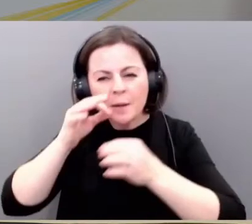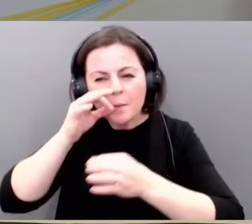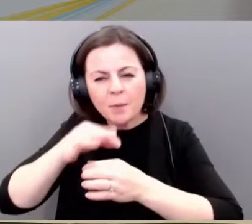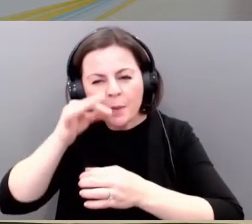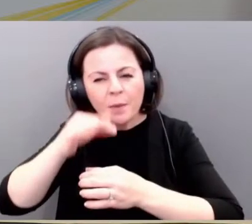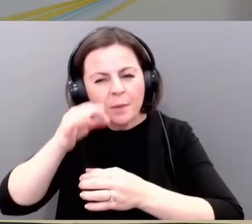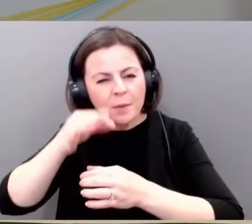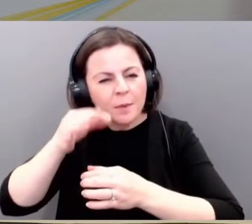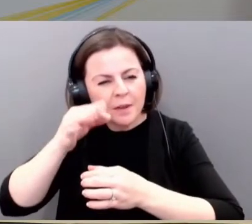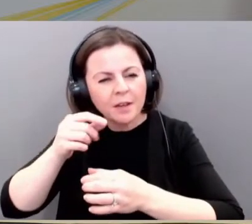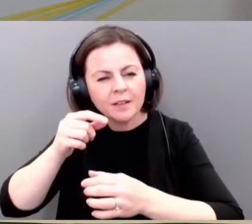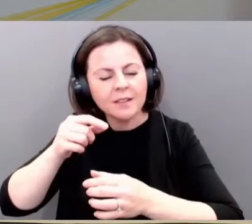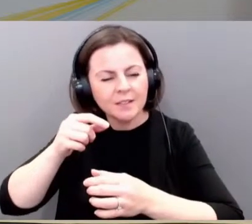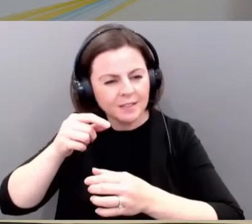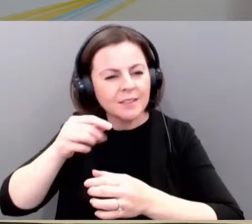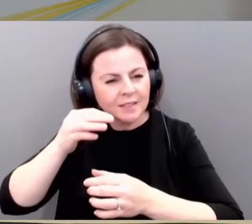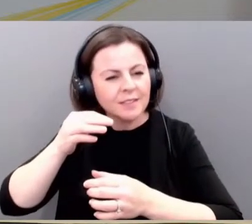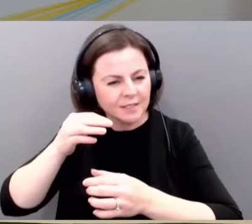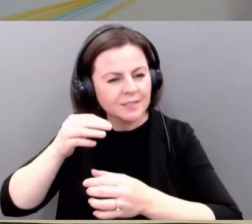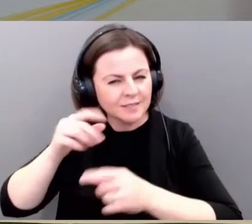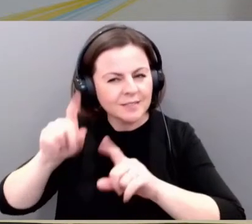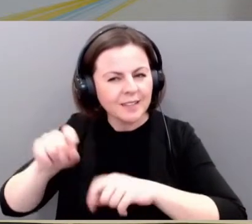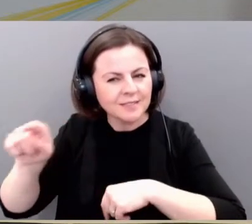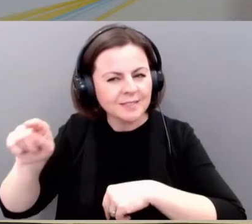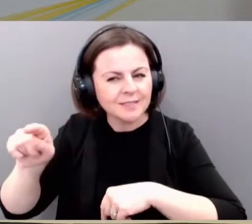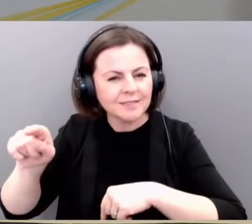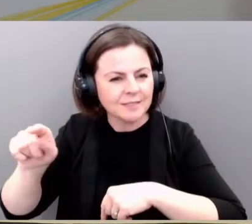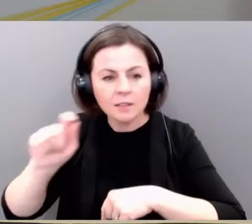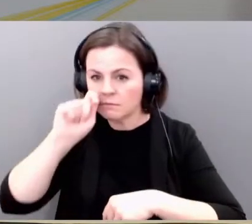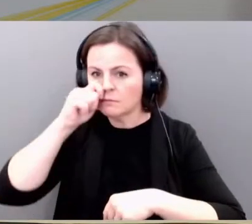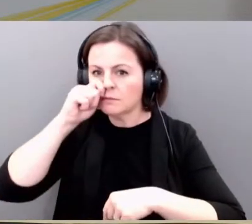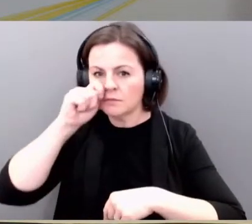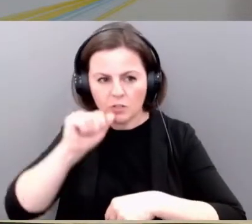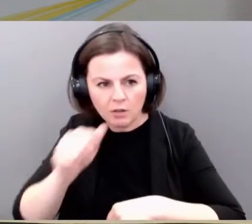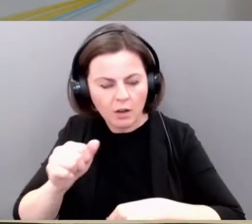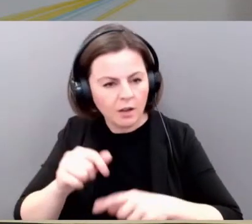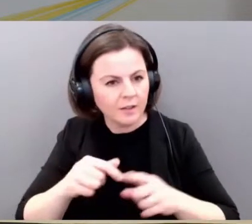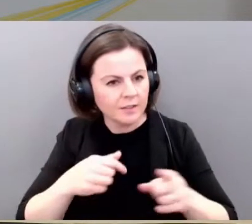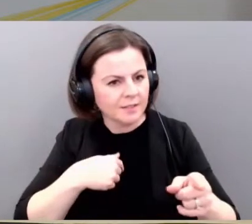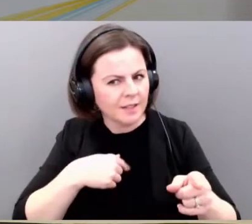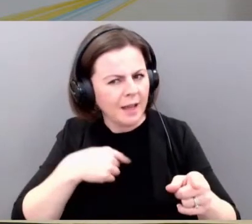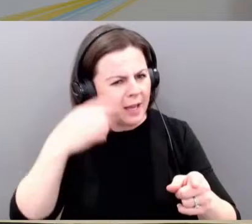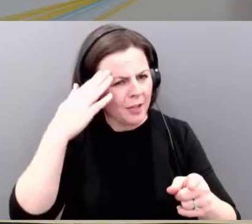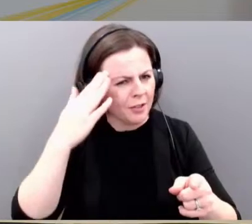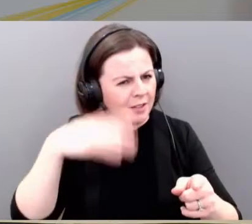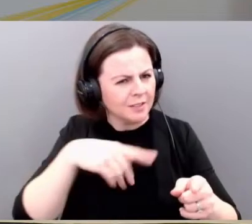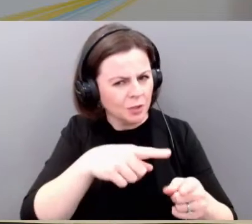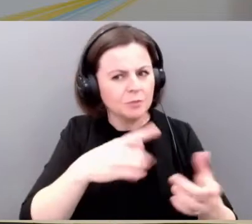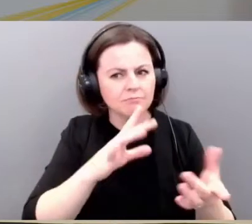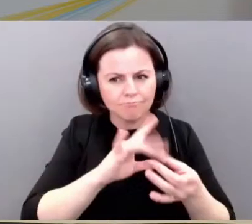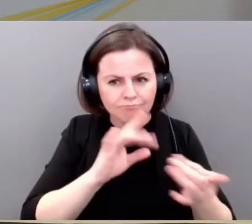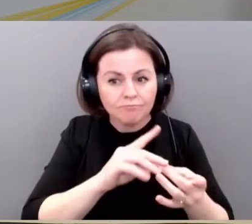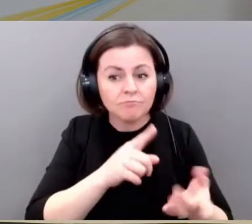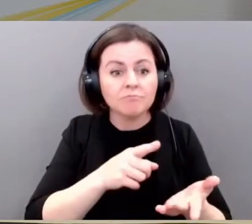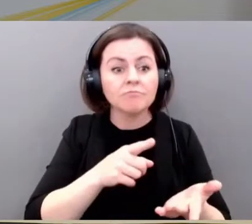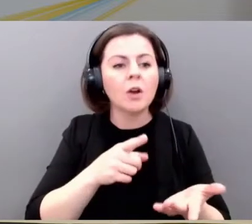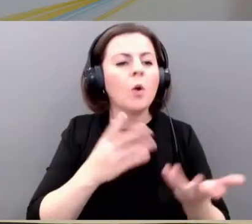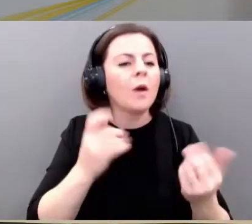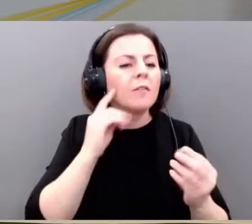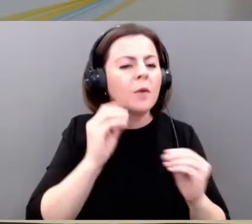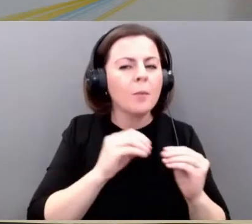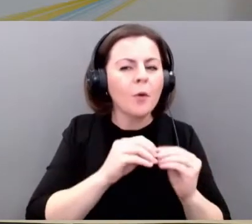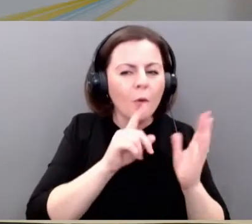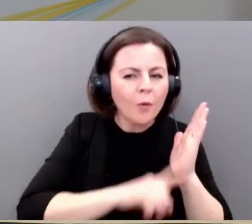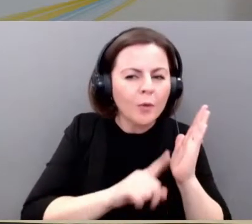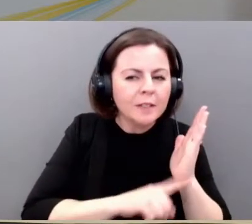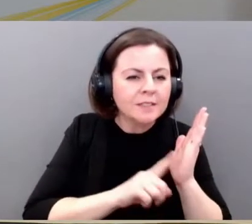to use the rapid testing. I know you had we had talked about this before and you were waiting for more data on it. And are there any plans to expand rapid testing to